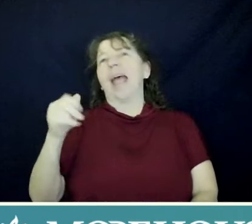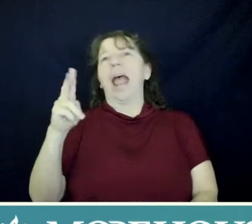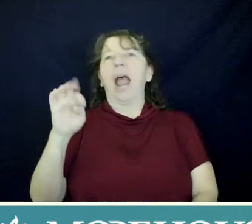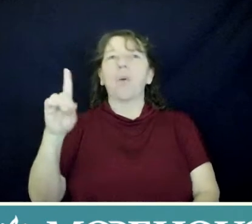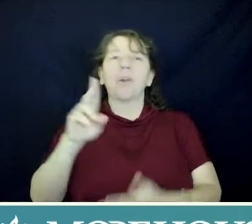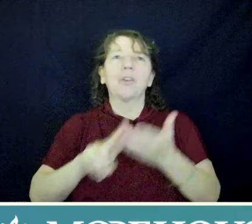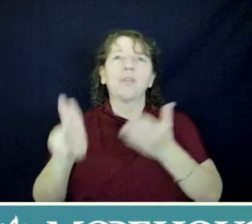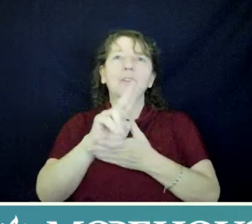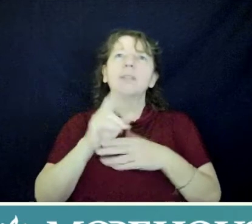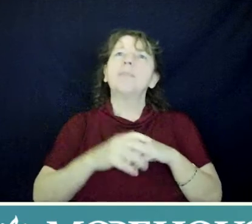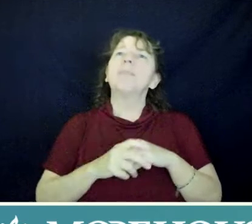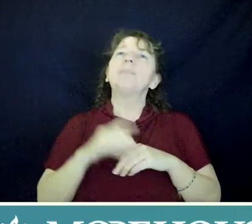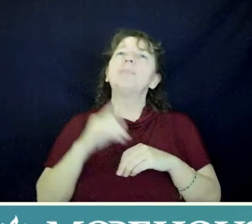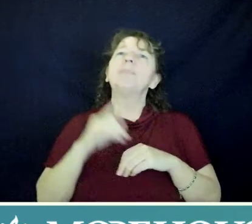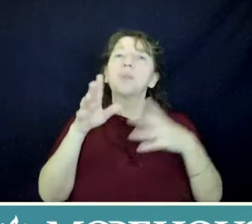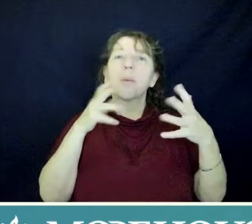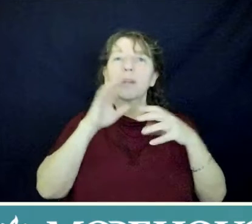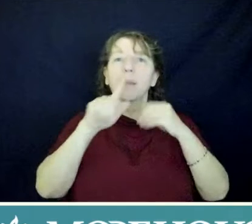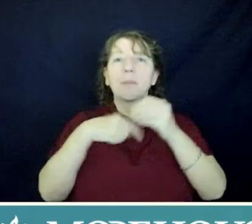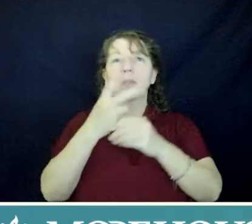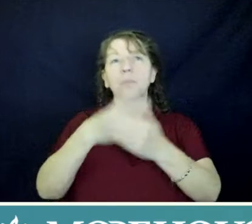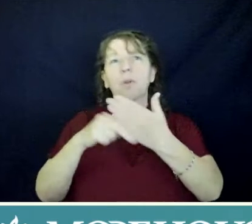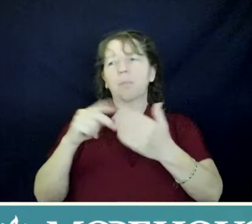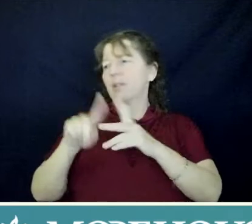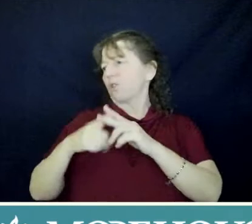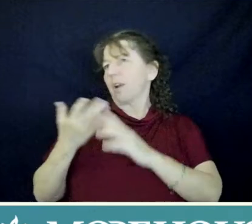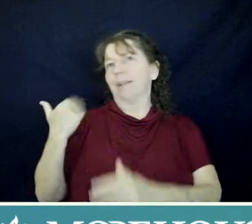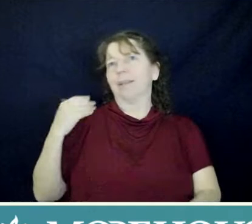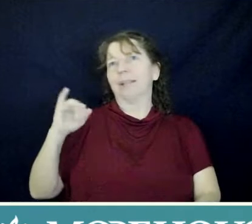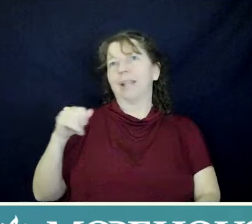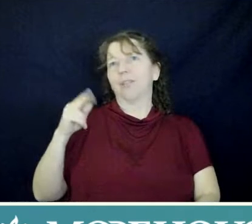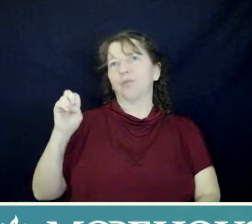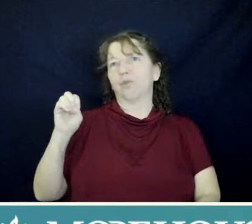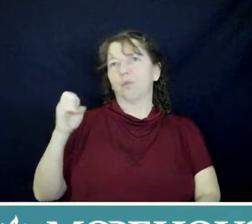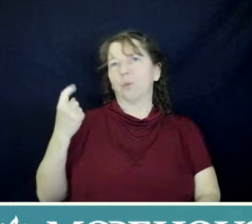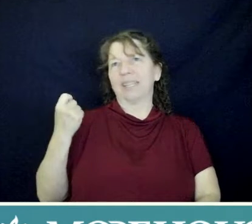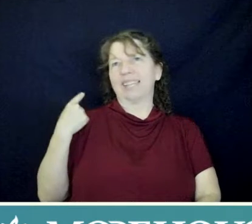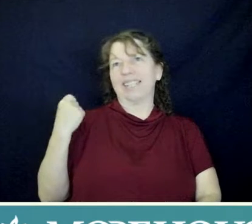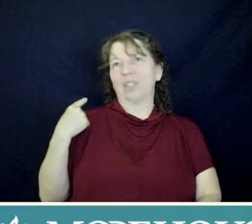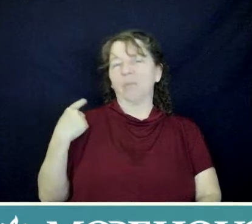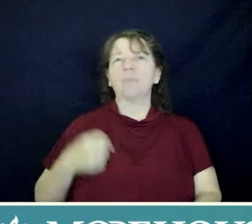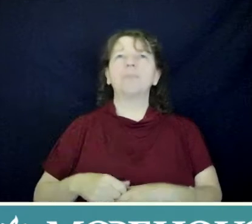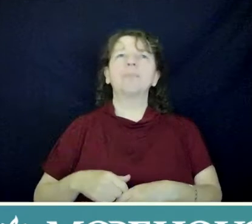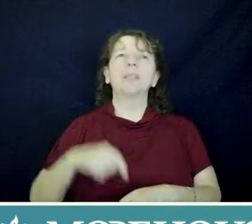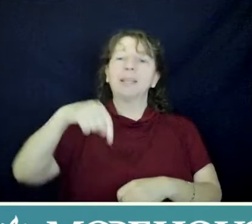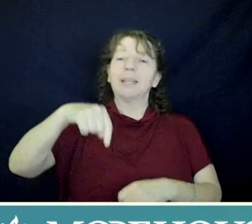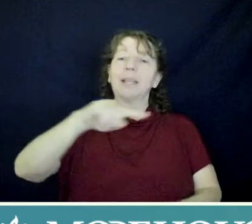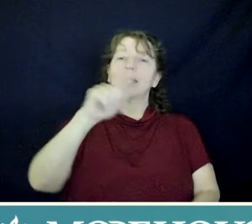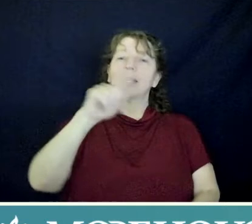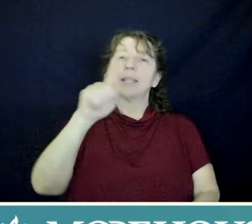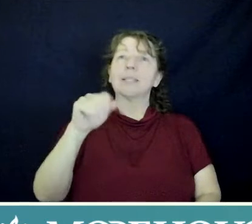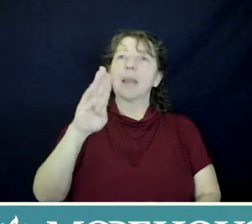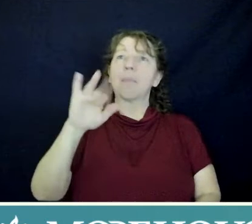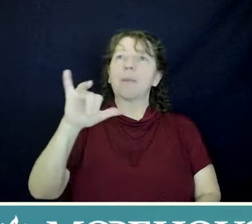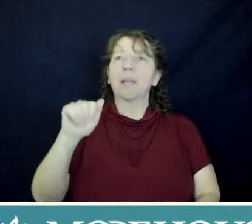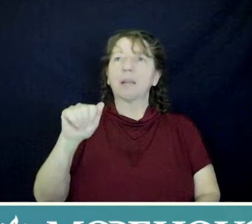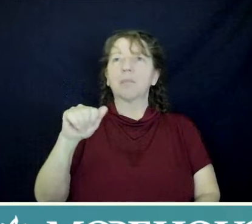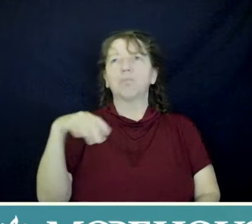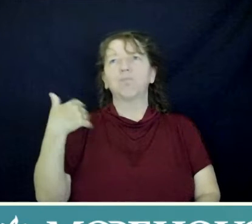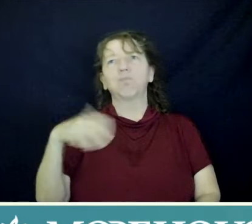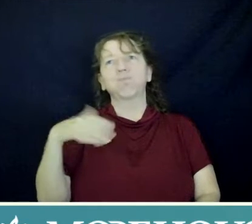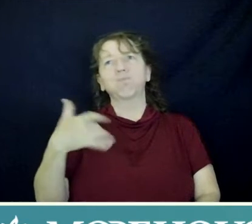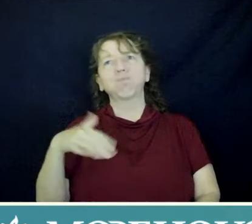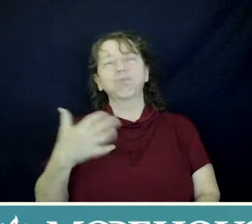implementing since June of last year. So in Zambia, there are many barriers to positive